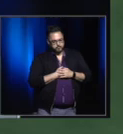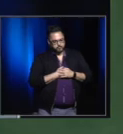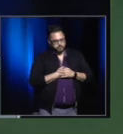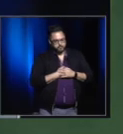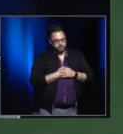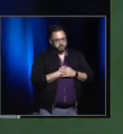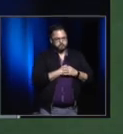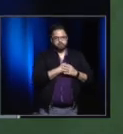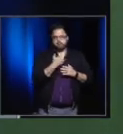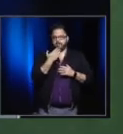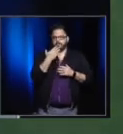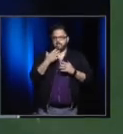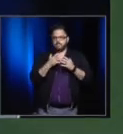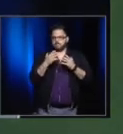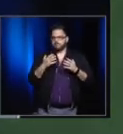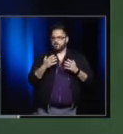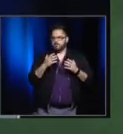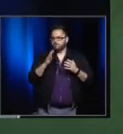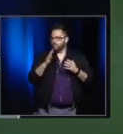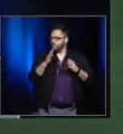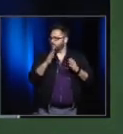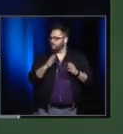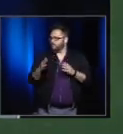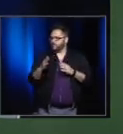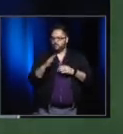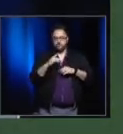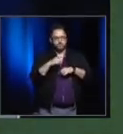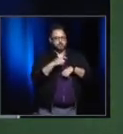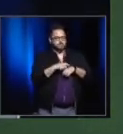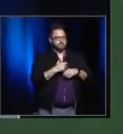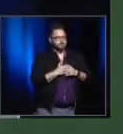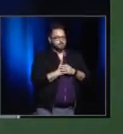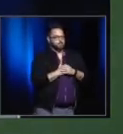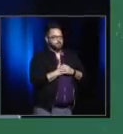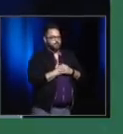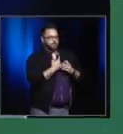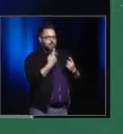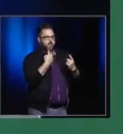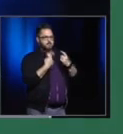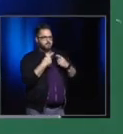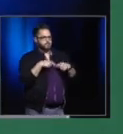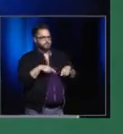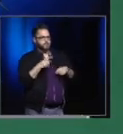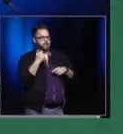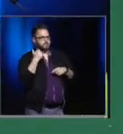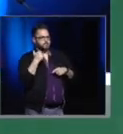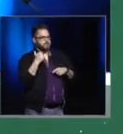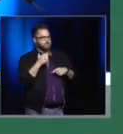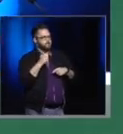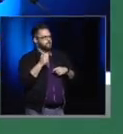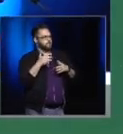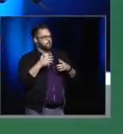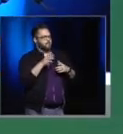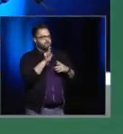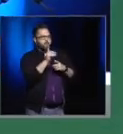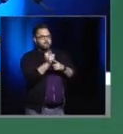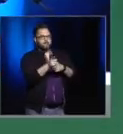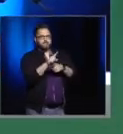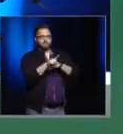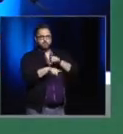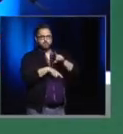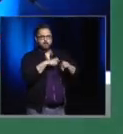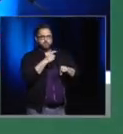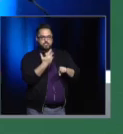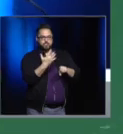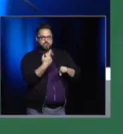Thanks very much, Rocky. I think we're going to start on questions while it plays, if that's cool. Yep. Yeah. So we've got about 4 minutes for questions if people